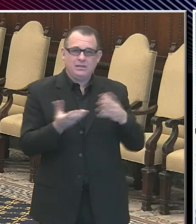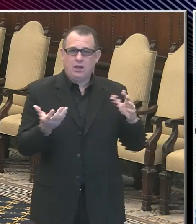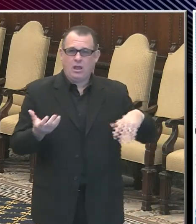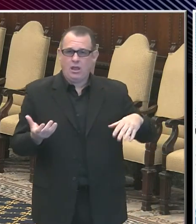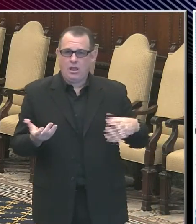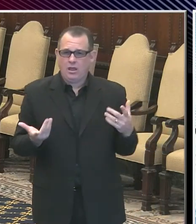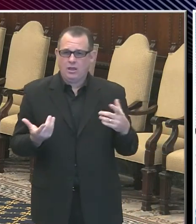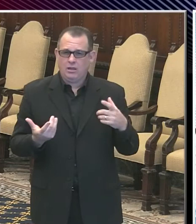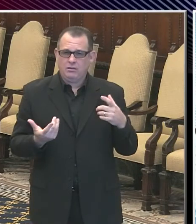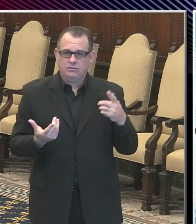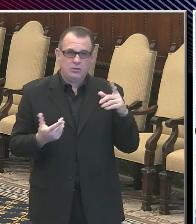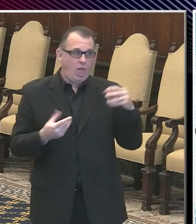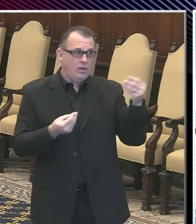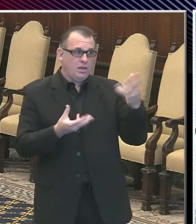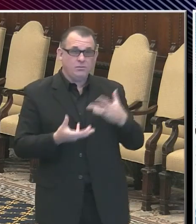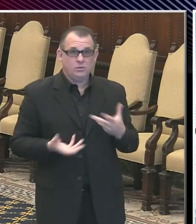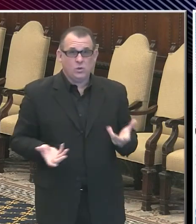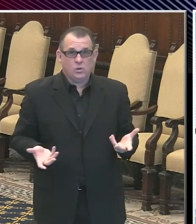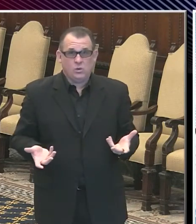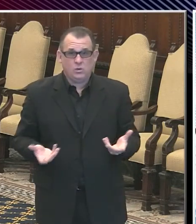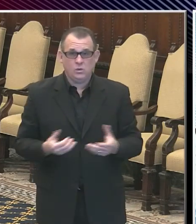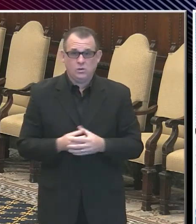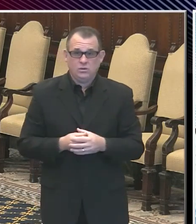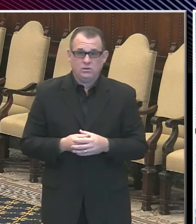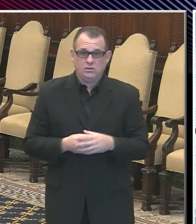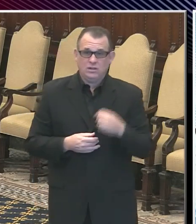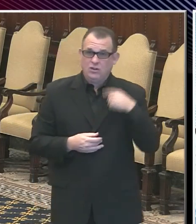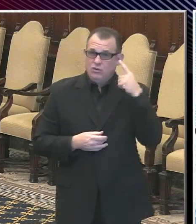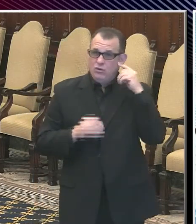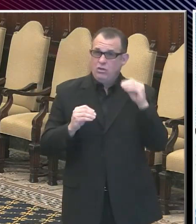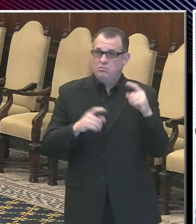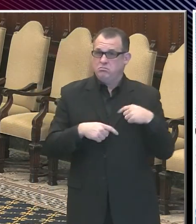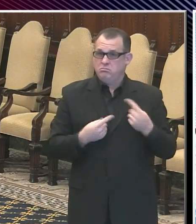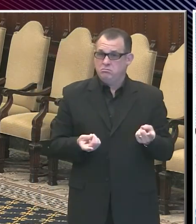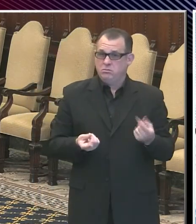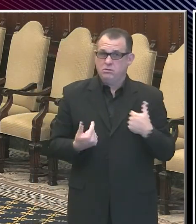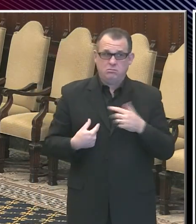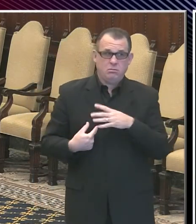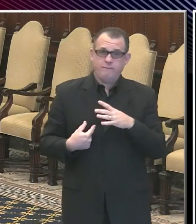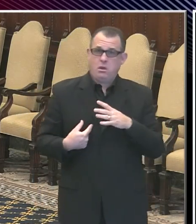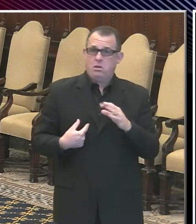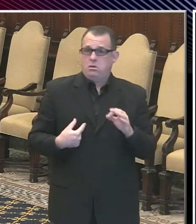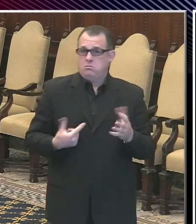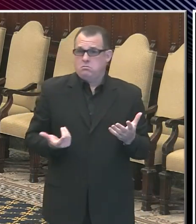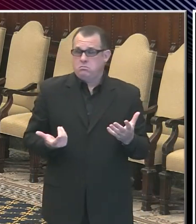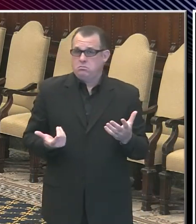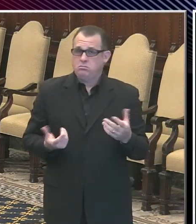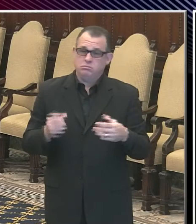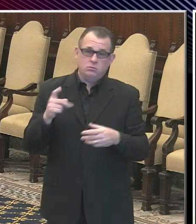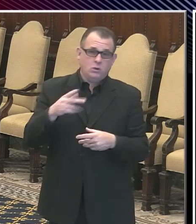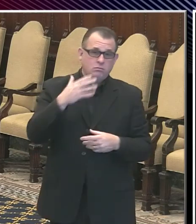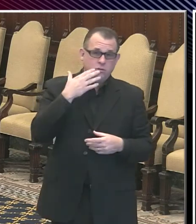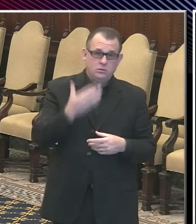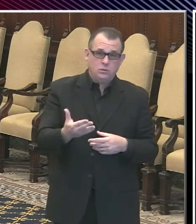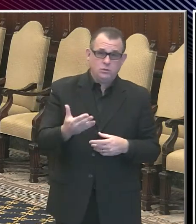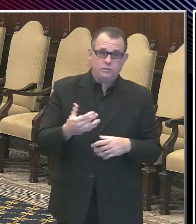think those are issues that we can address with our current stock. Okay, thank you. Thank you,